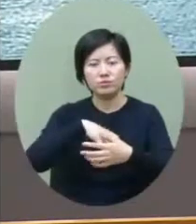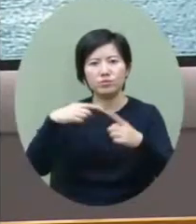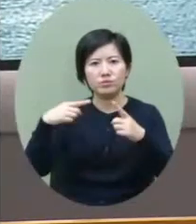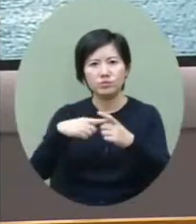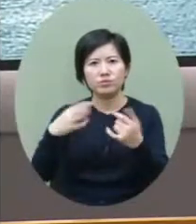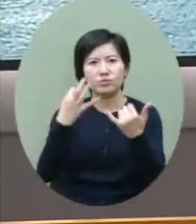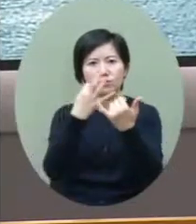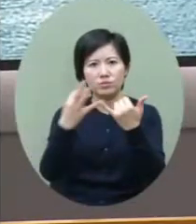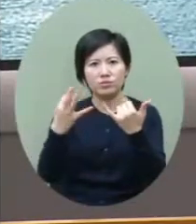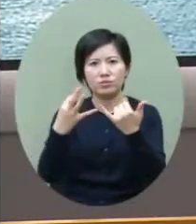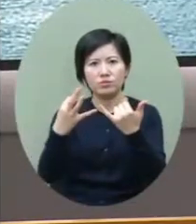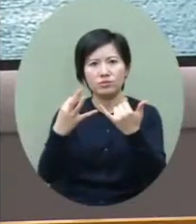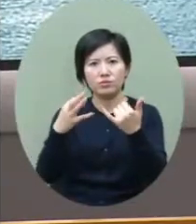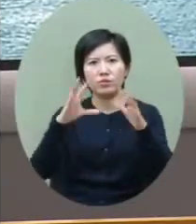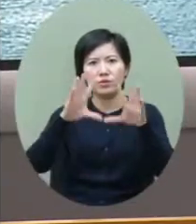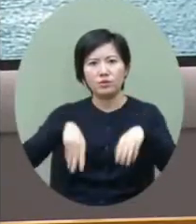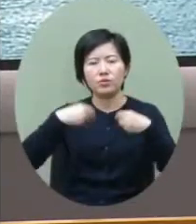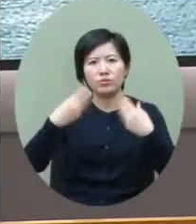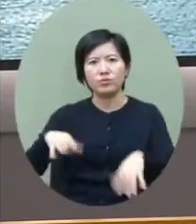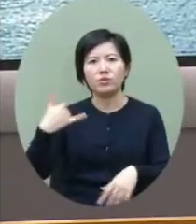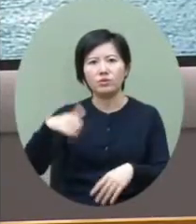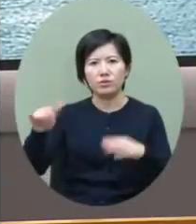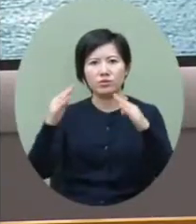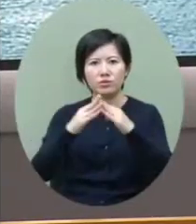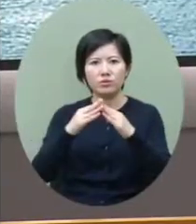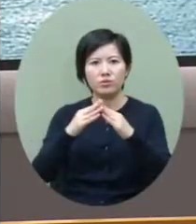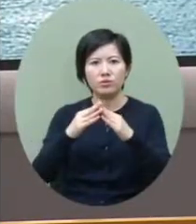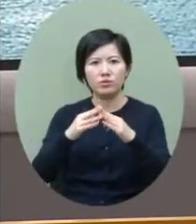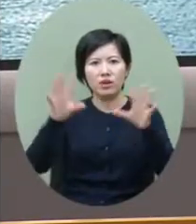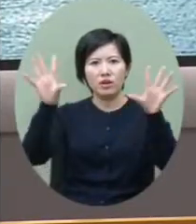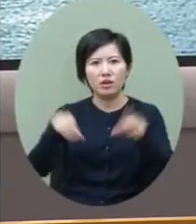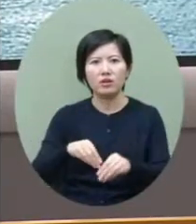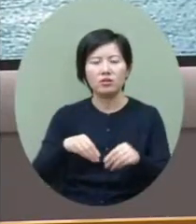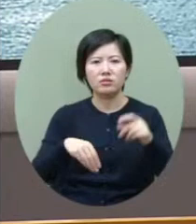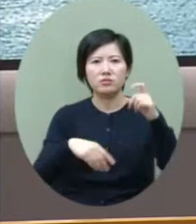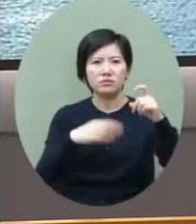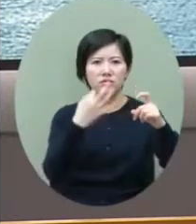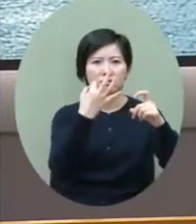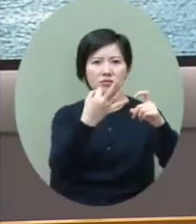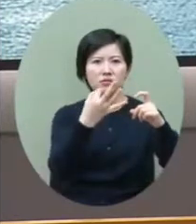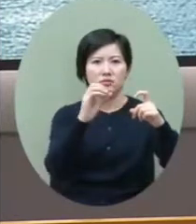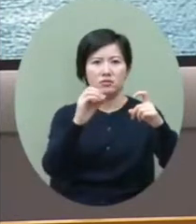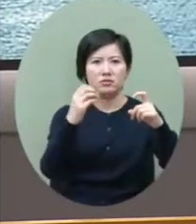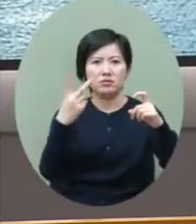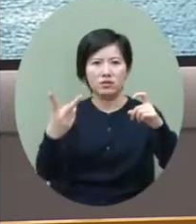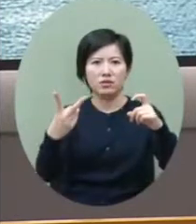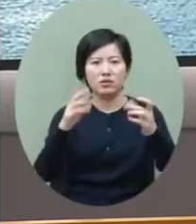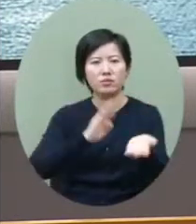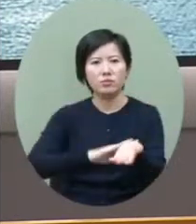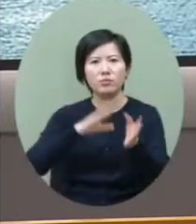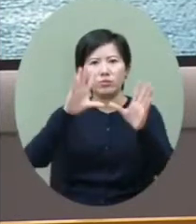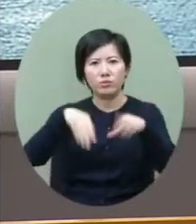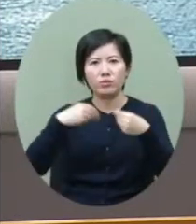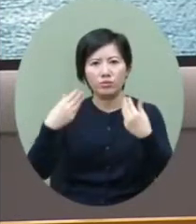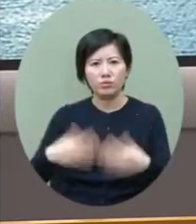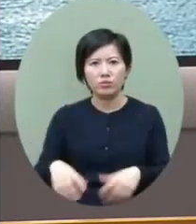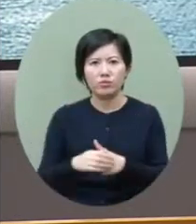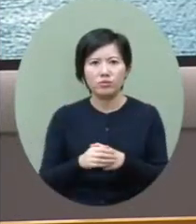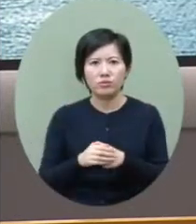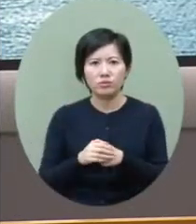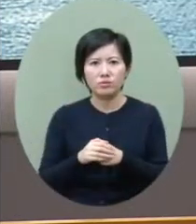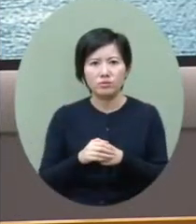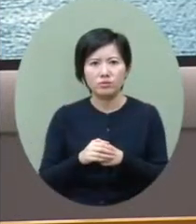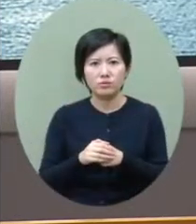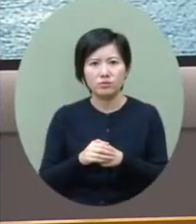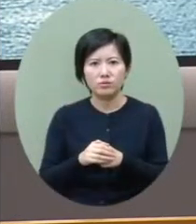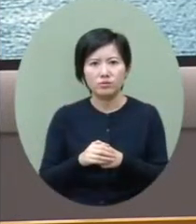In the past 24 hours, we have another 63 patients recovered and discharged. Currently, we have 9,302